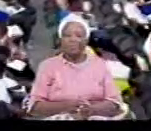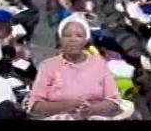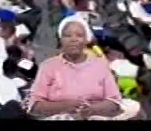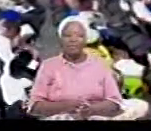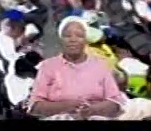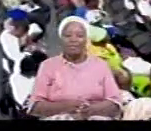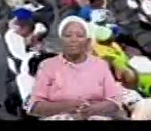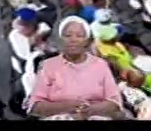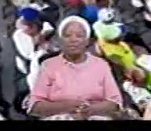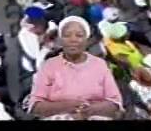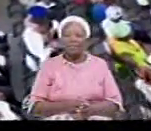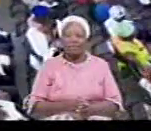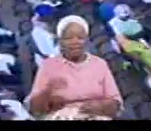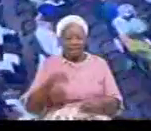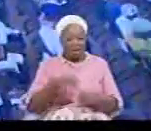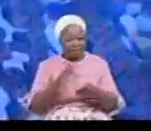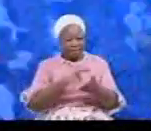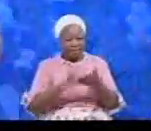In verse